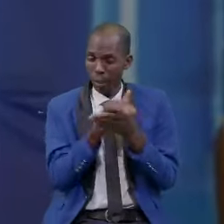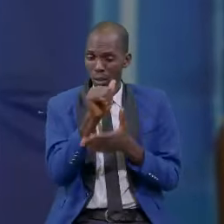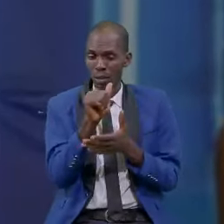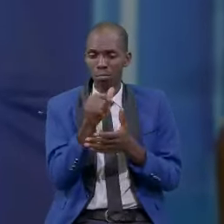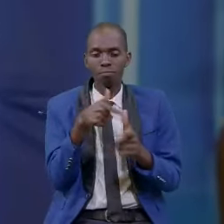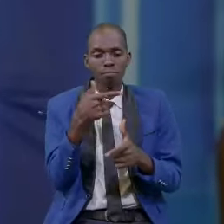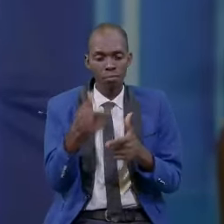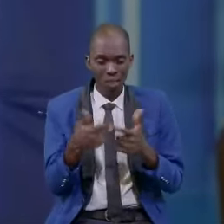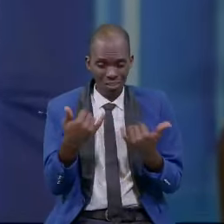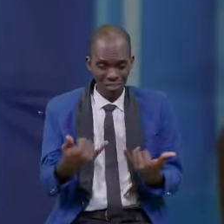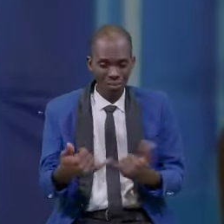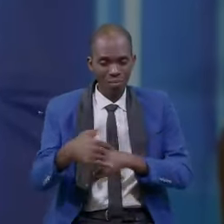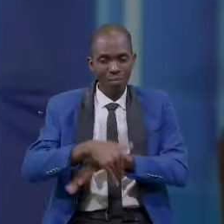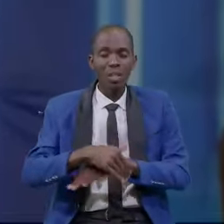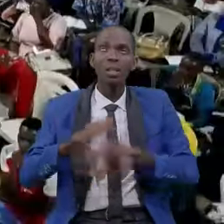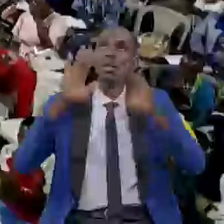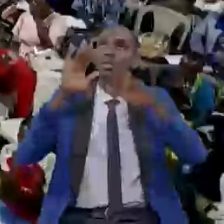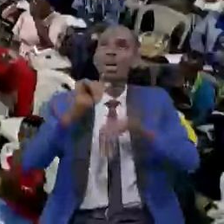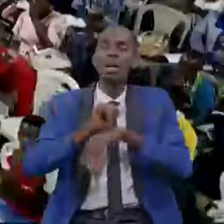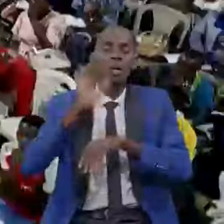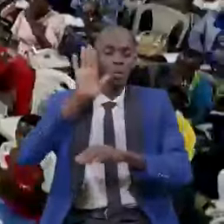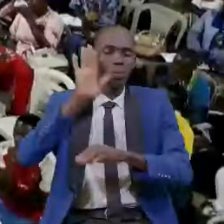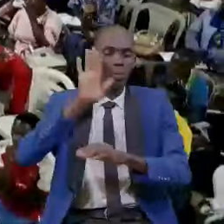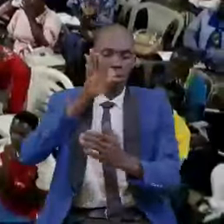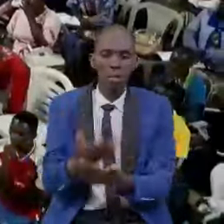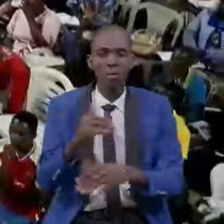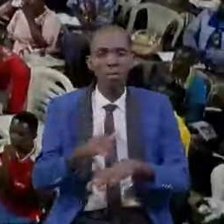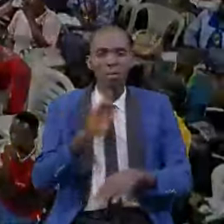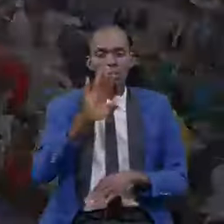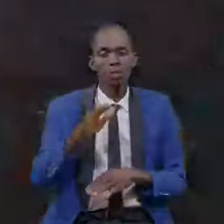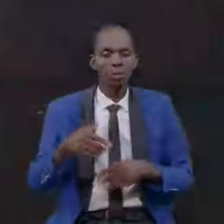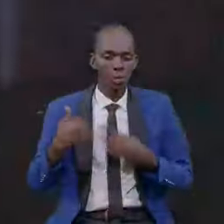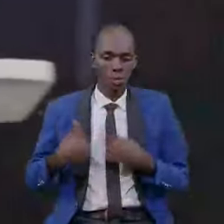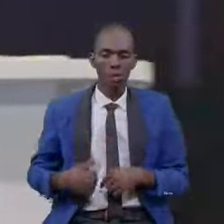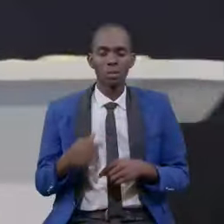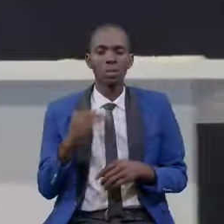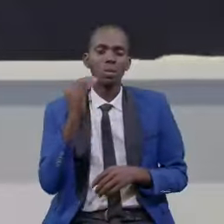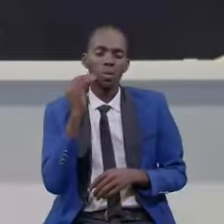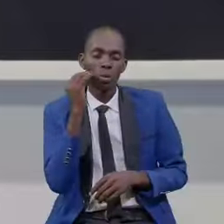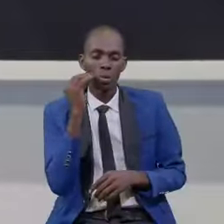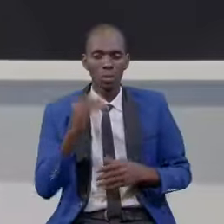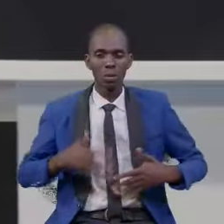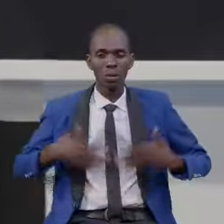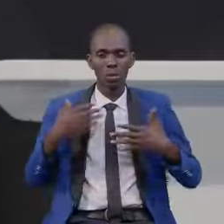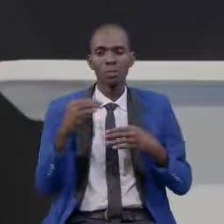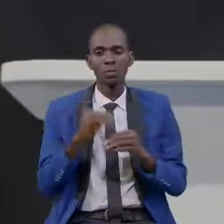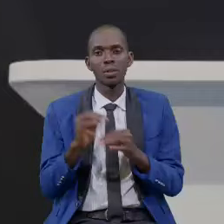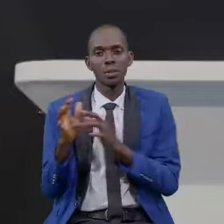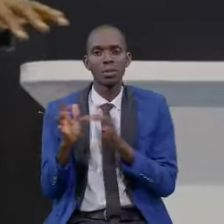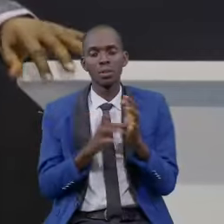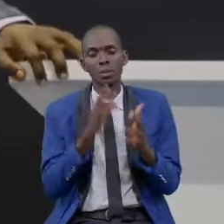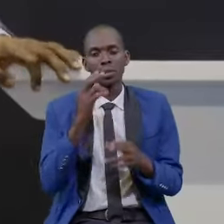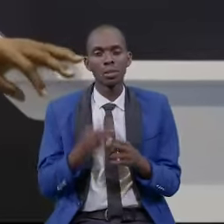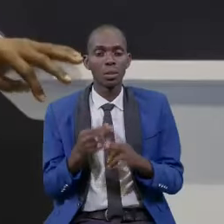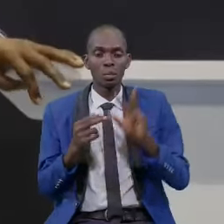will land at your doorstep. There are three things we're looking at. Number one, we're looking